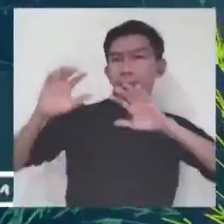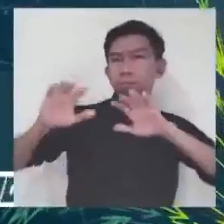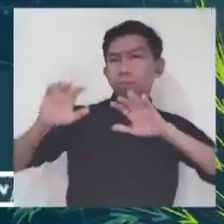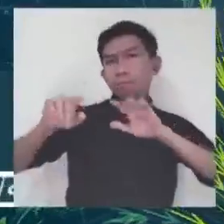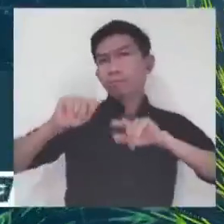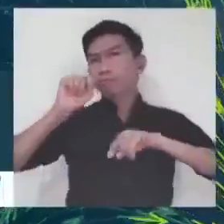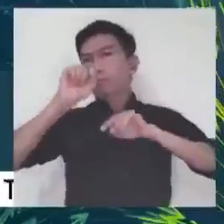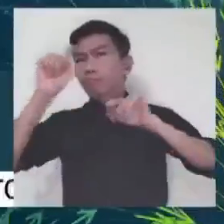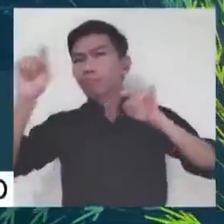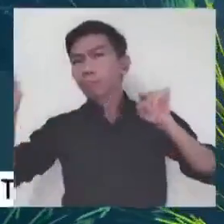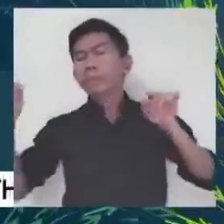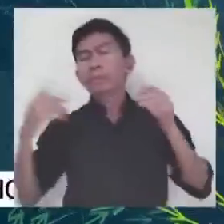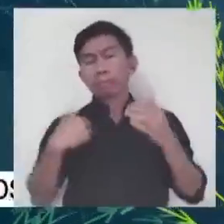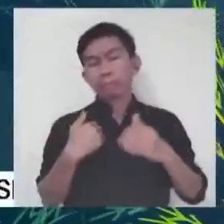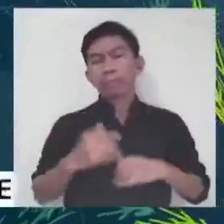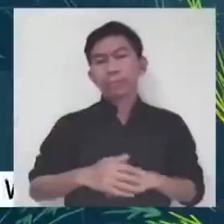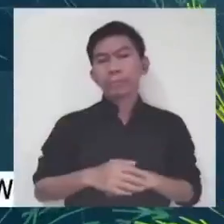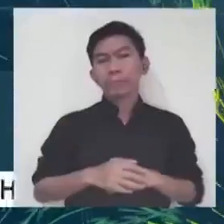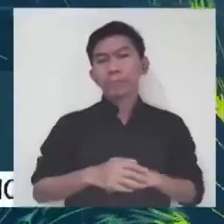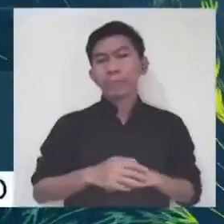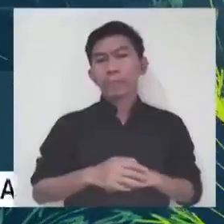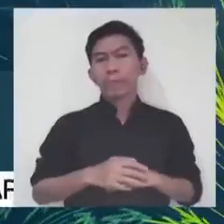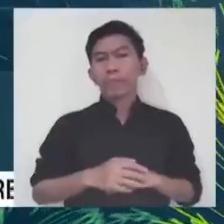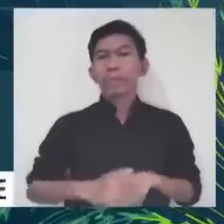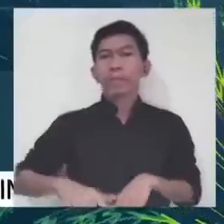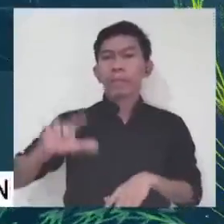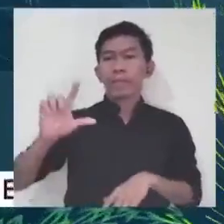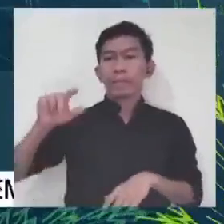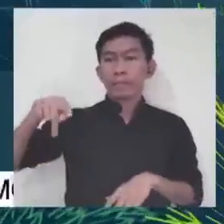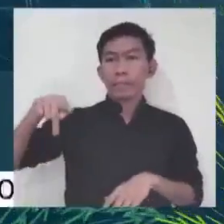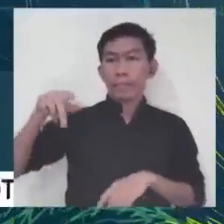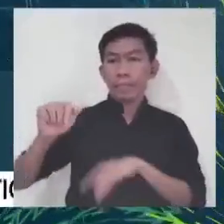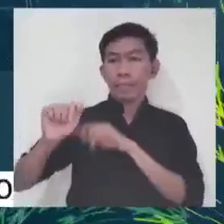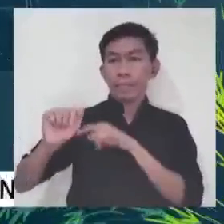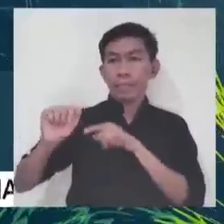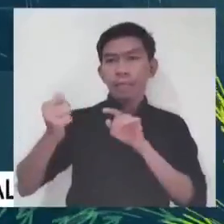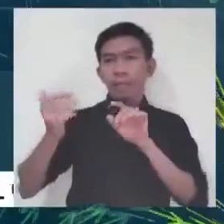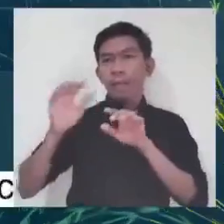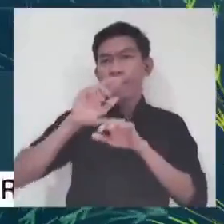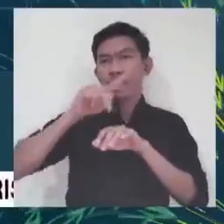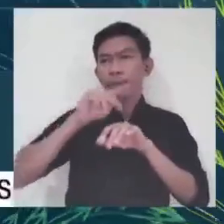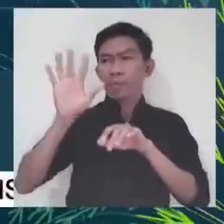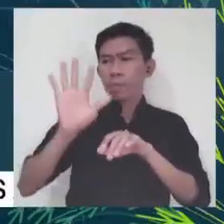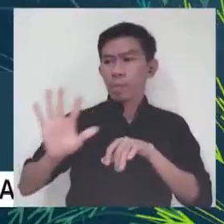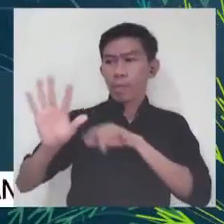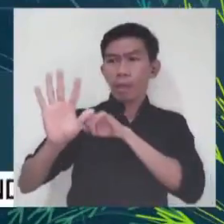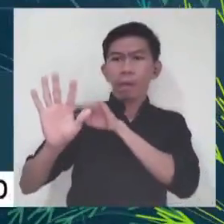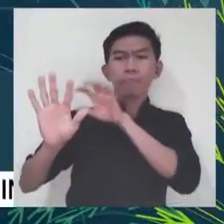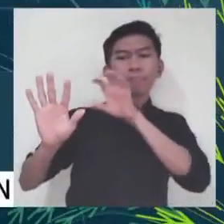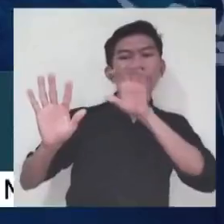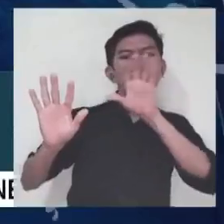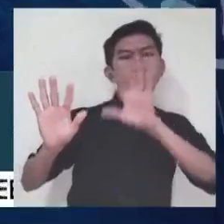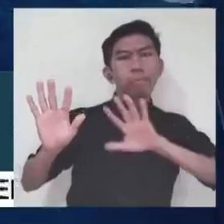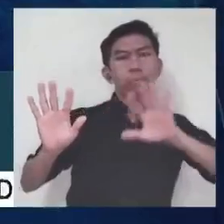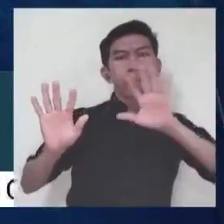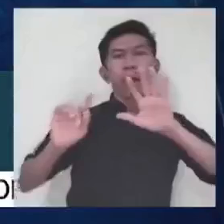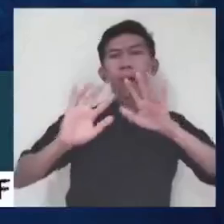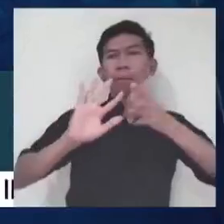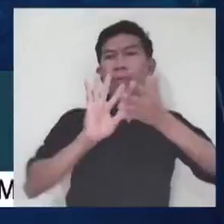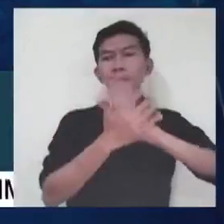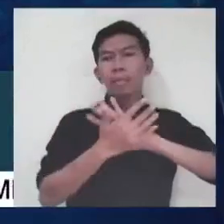are expected. And meanwhile, the low pressure area outside of the country developed into a tropical depression. The disturbance was